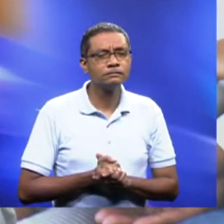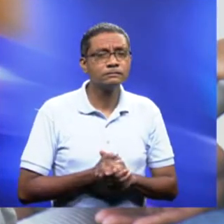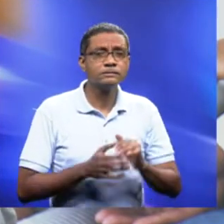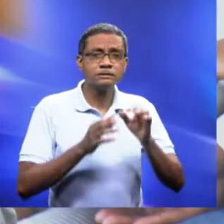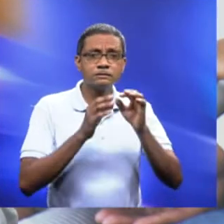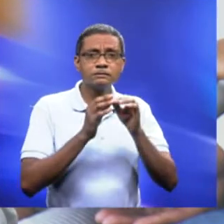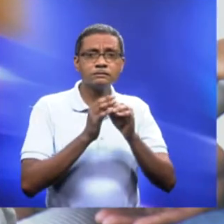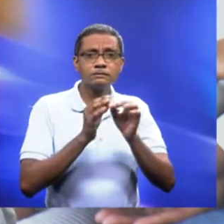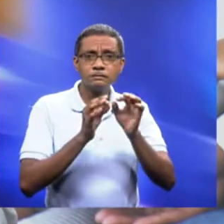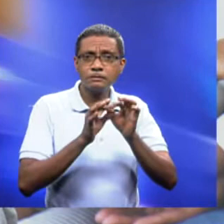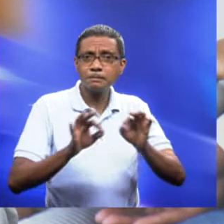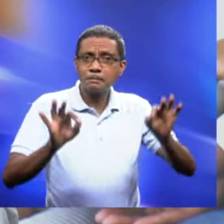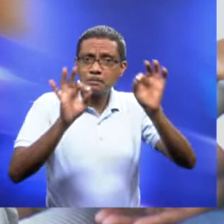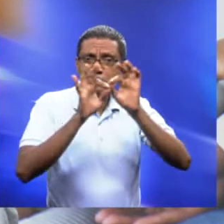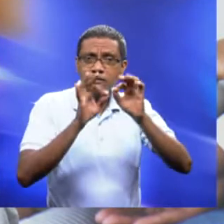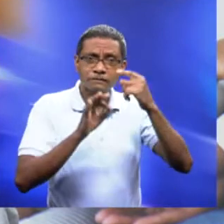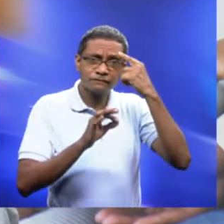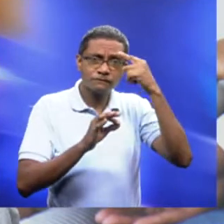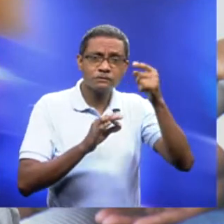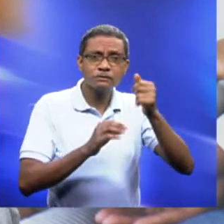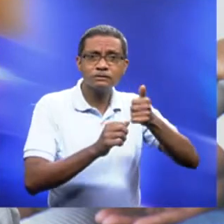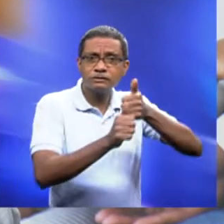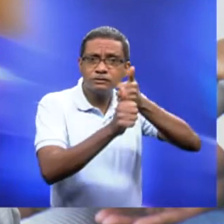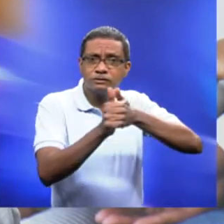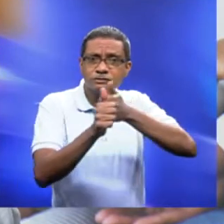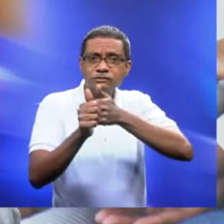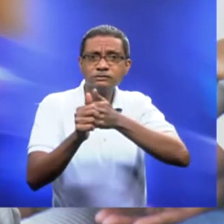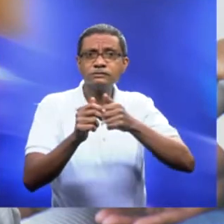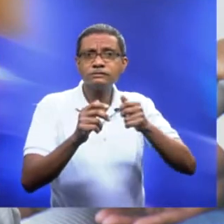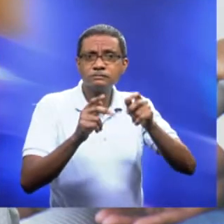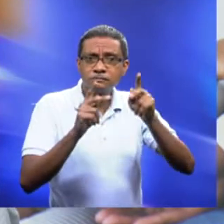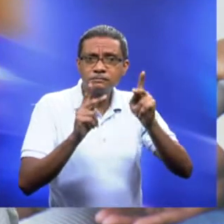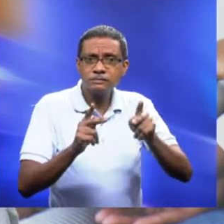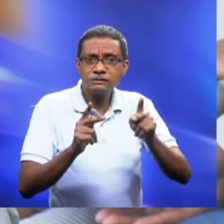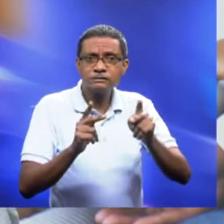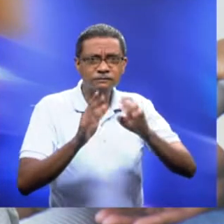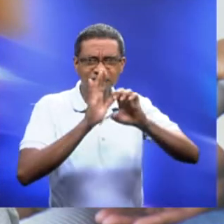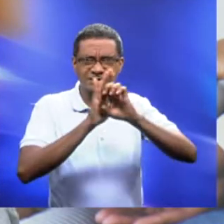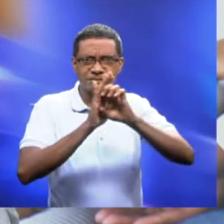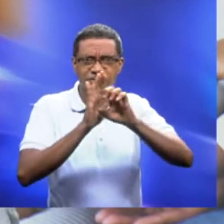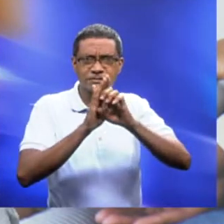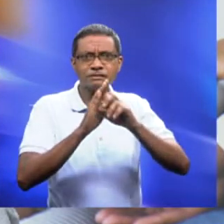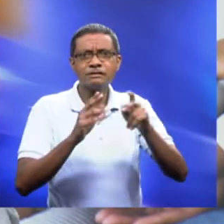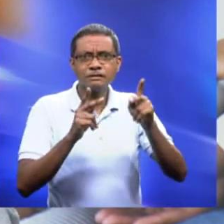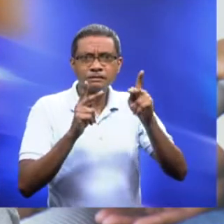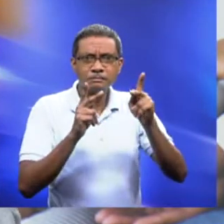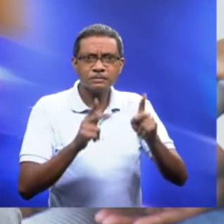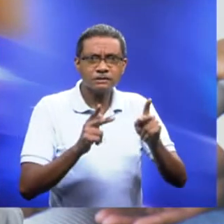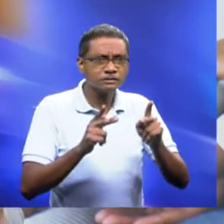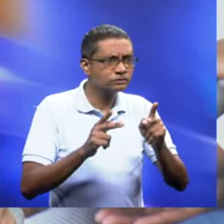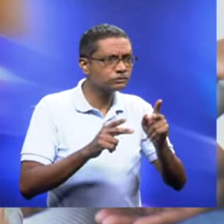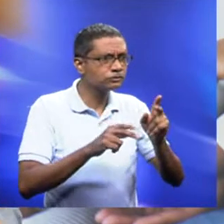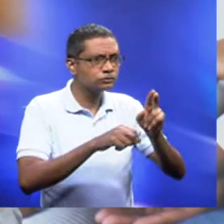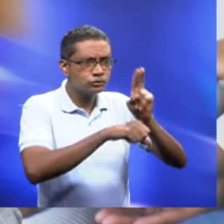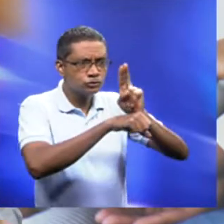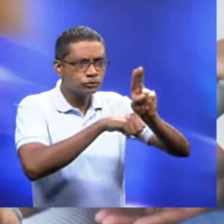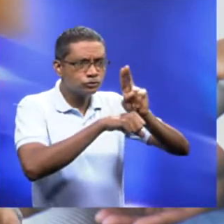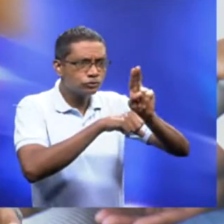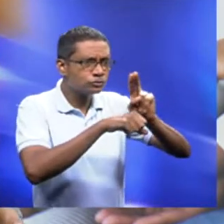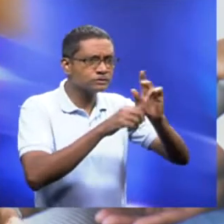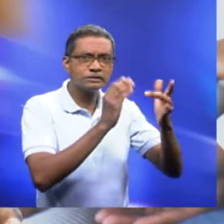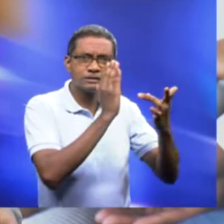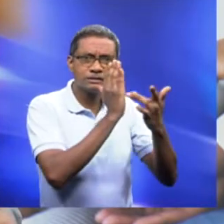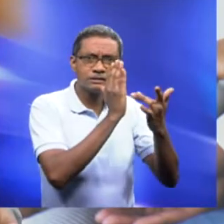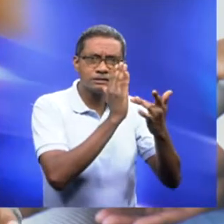for an individual, so say for instance, someone, they perform a lot of online purchases. So they'll want to understand,